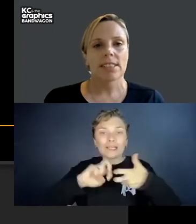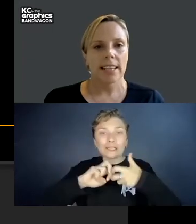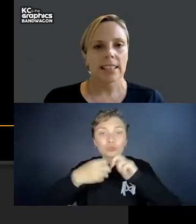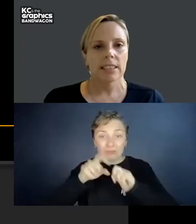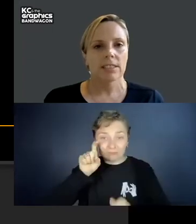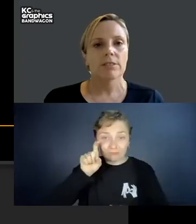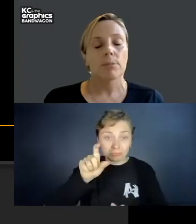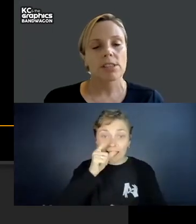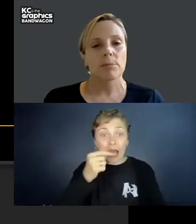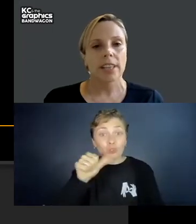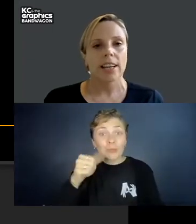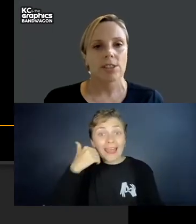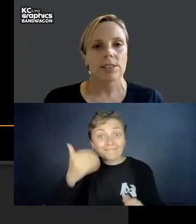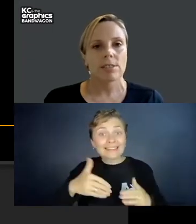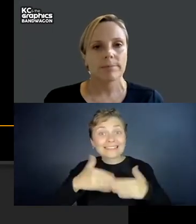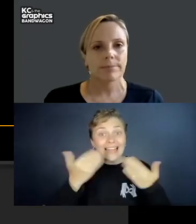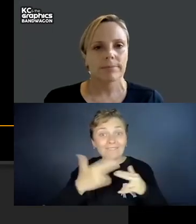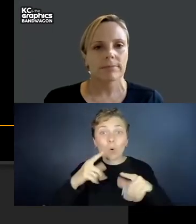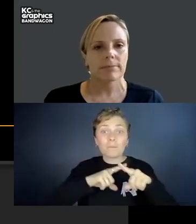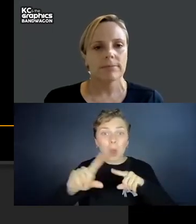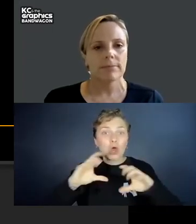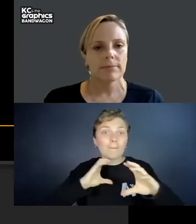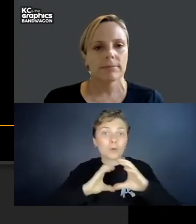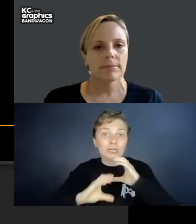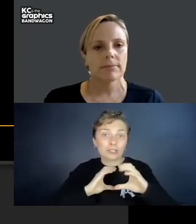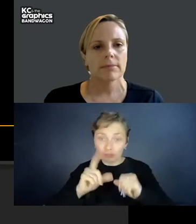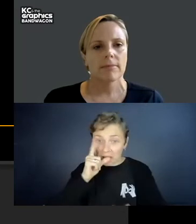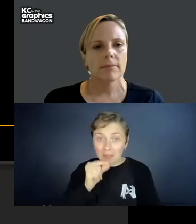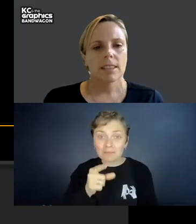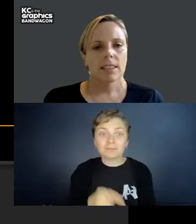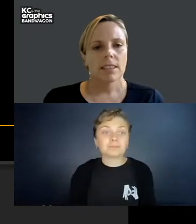used daily for most communications.